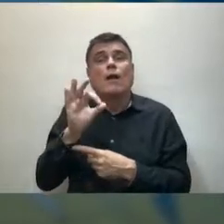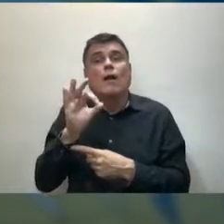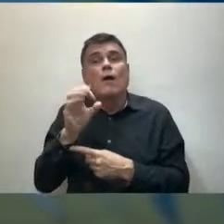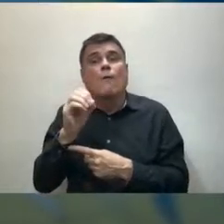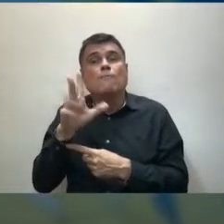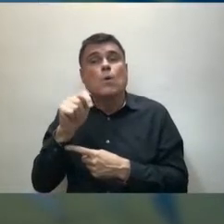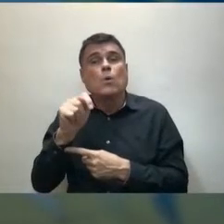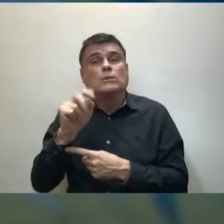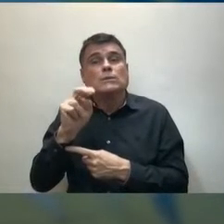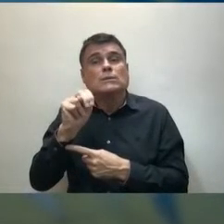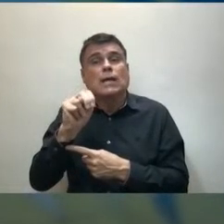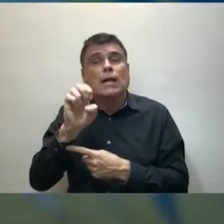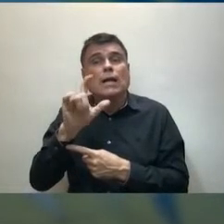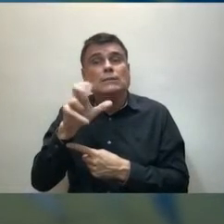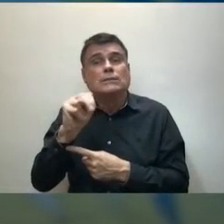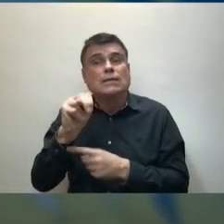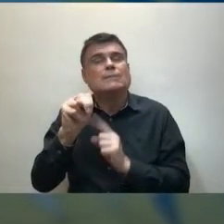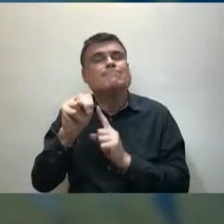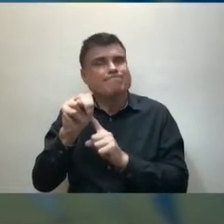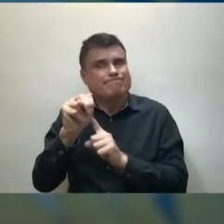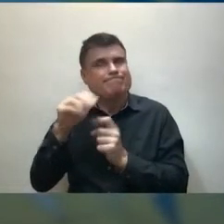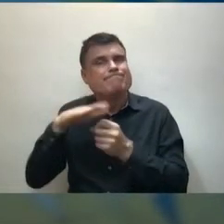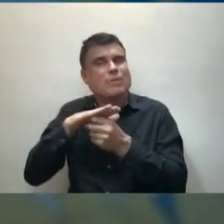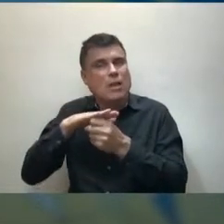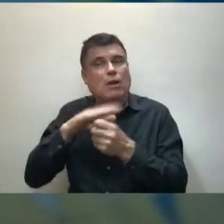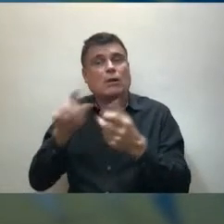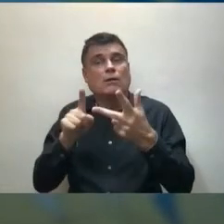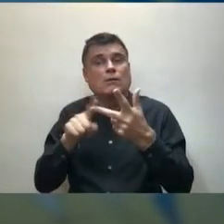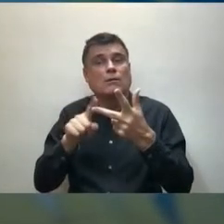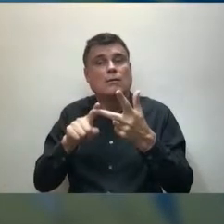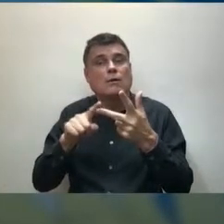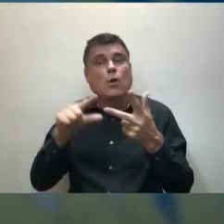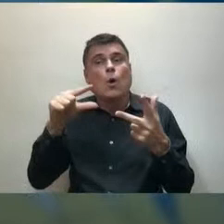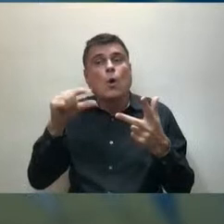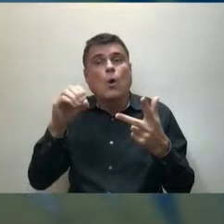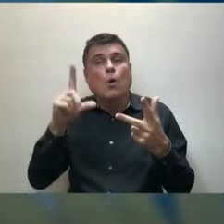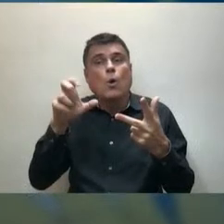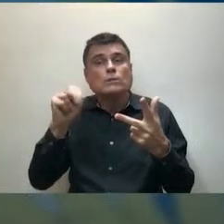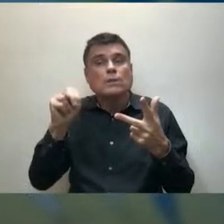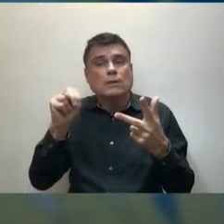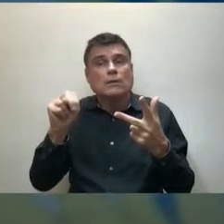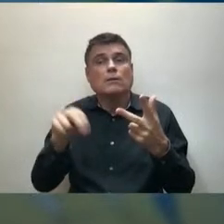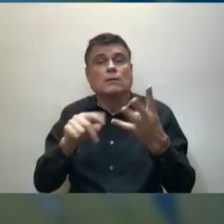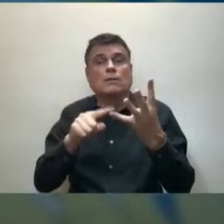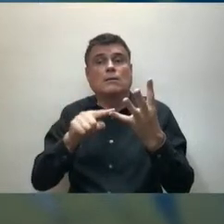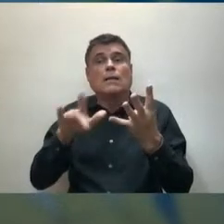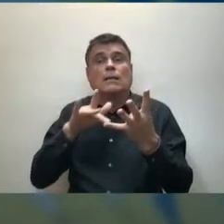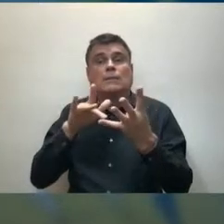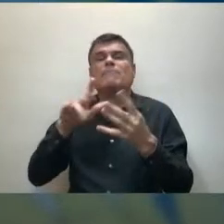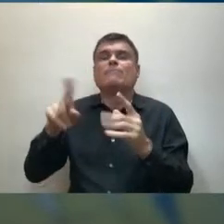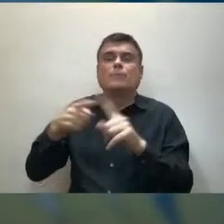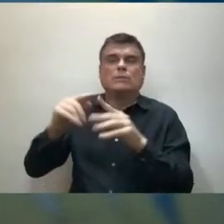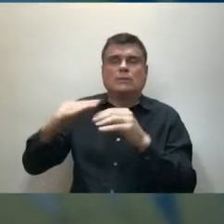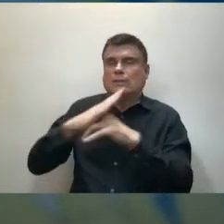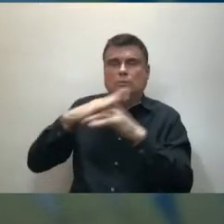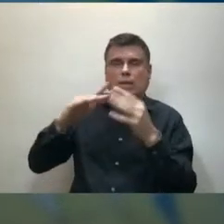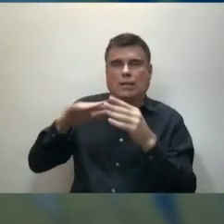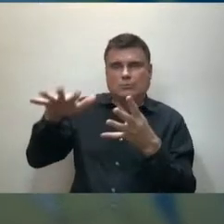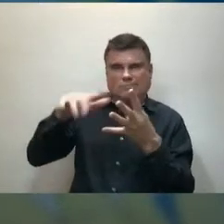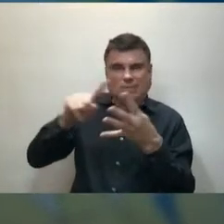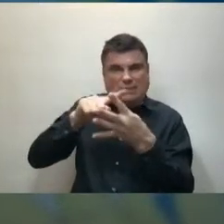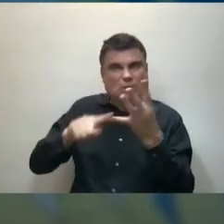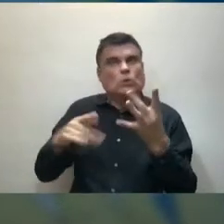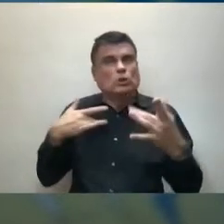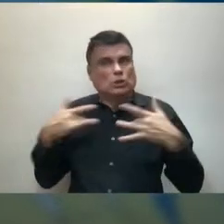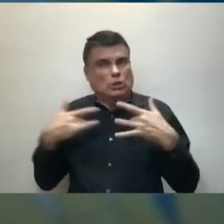interior. This is the cumulative case rate over the since the start of the pandemic, and we can see that